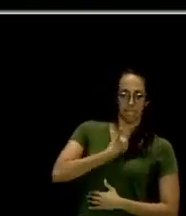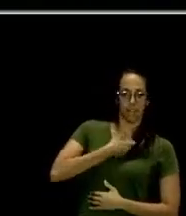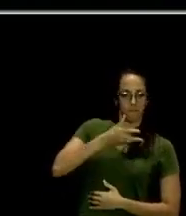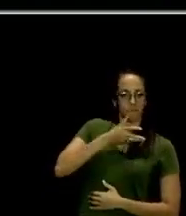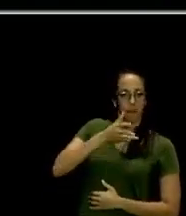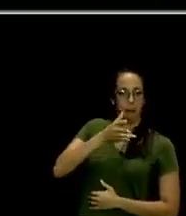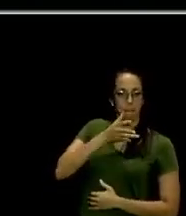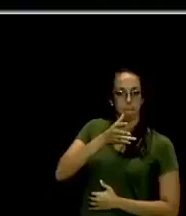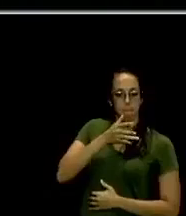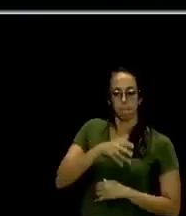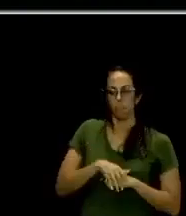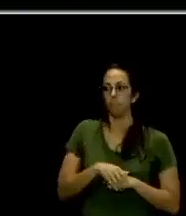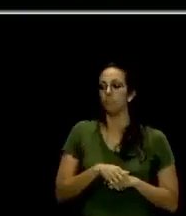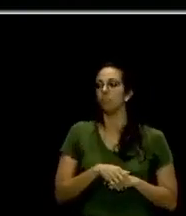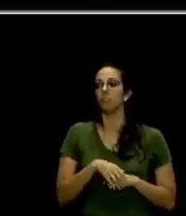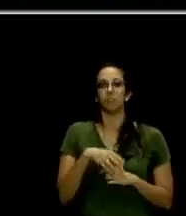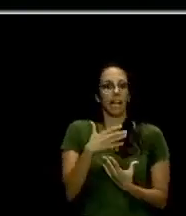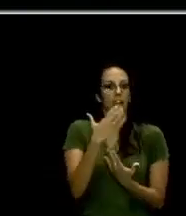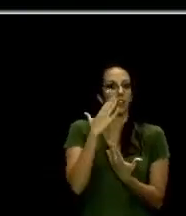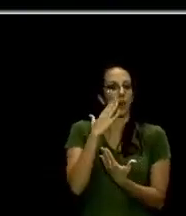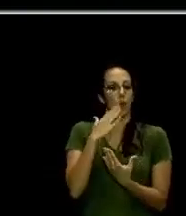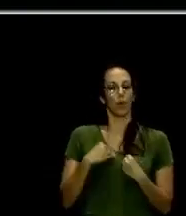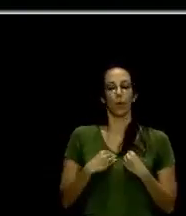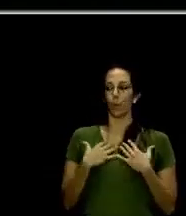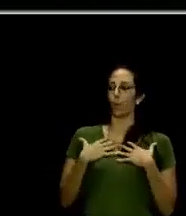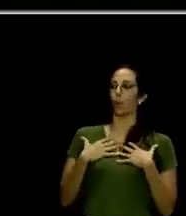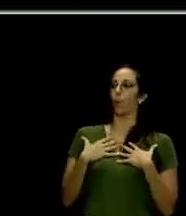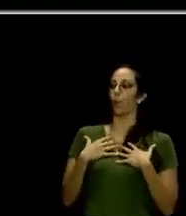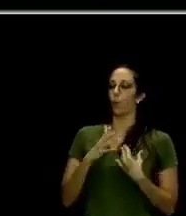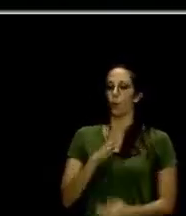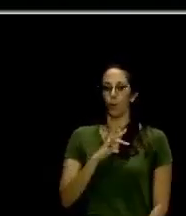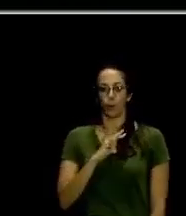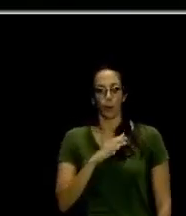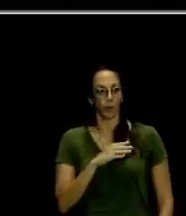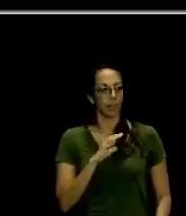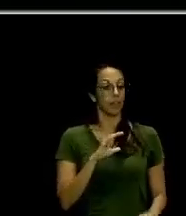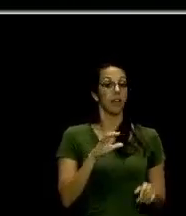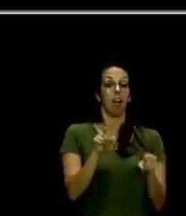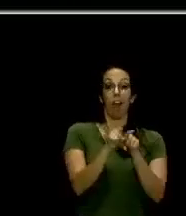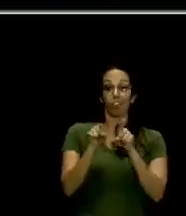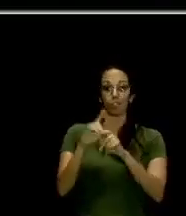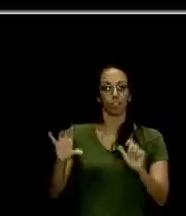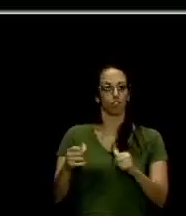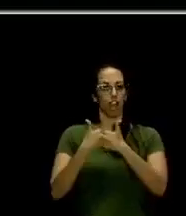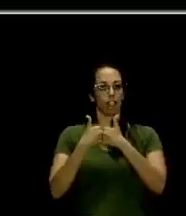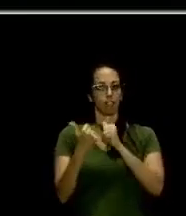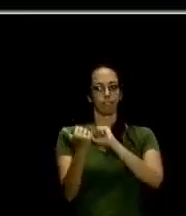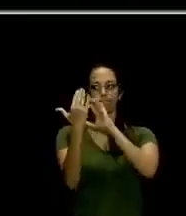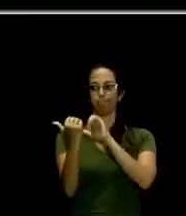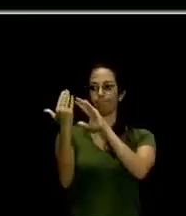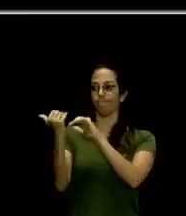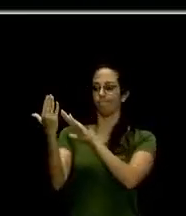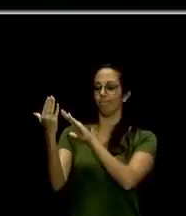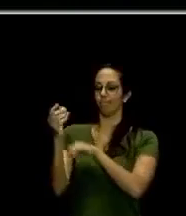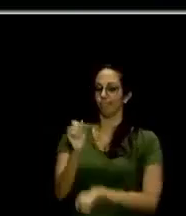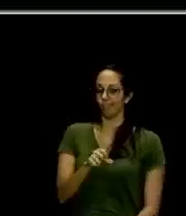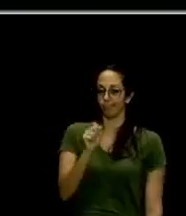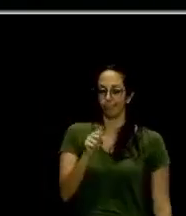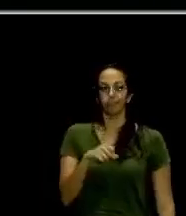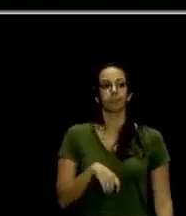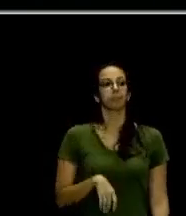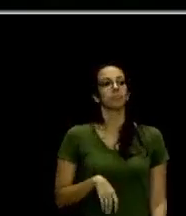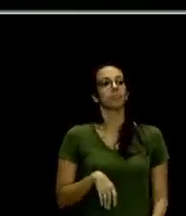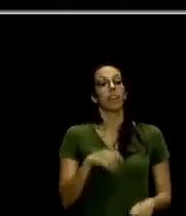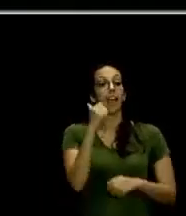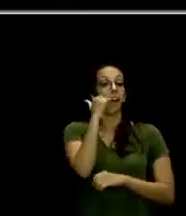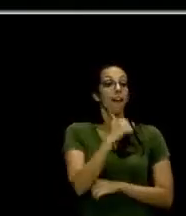know how rewarding it can be and how challenging it can be, I know I agonize every single day